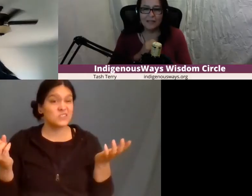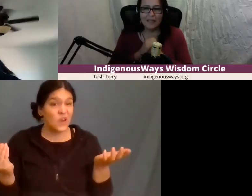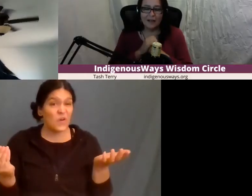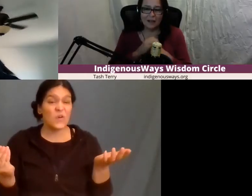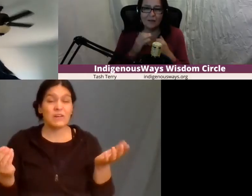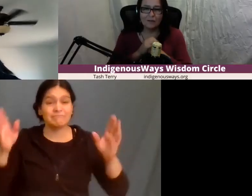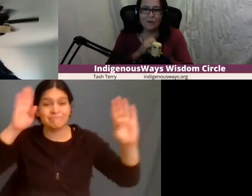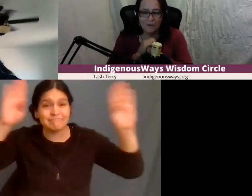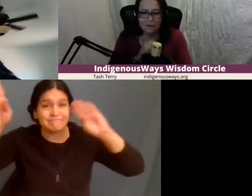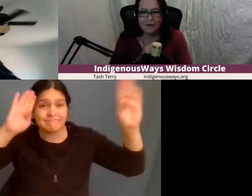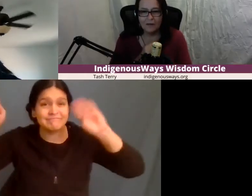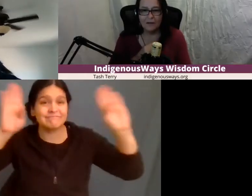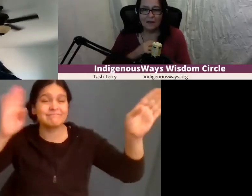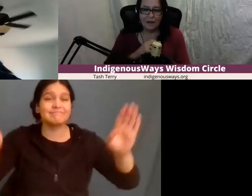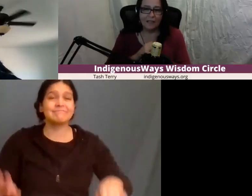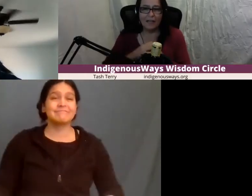Yat e anoftro.